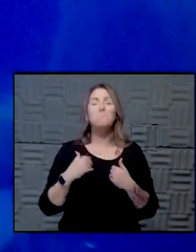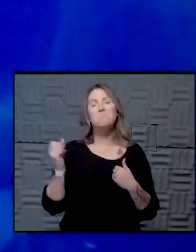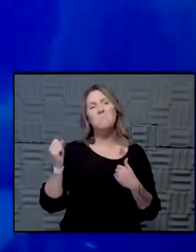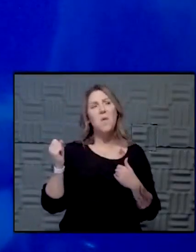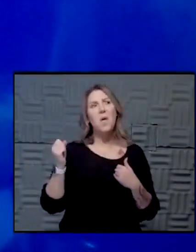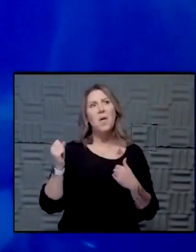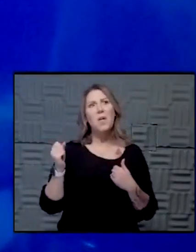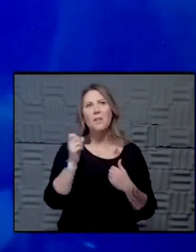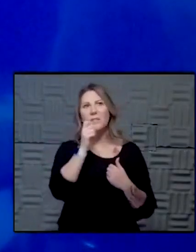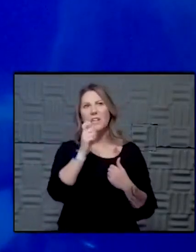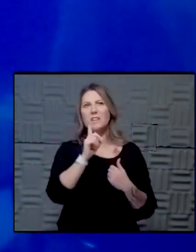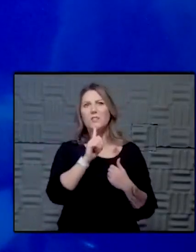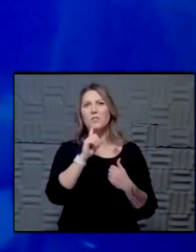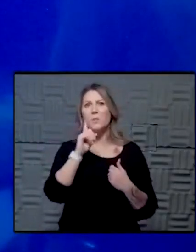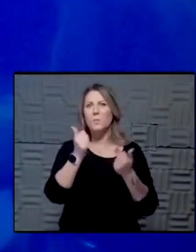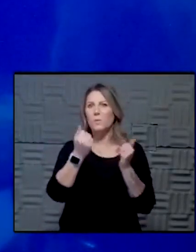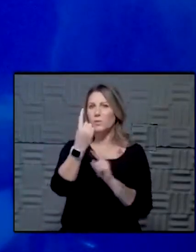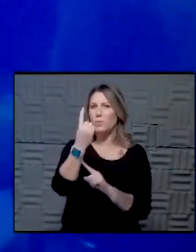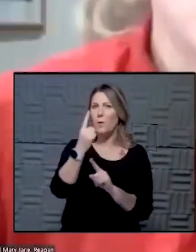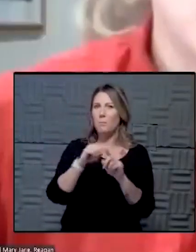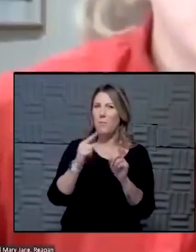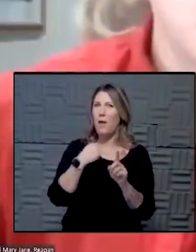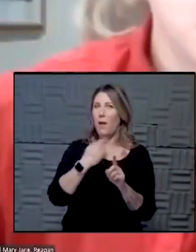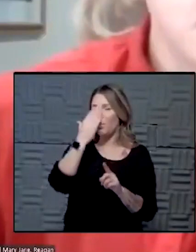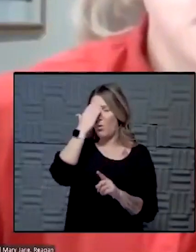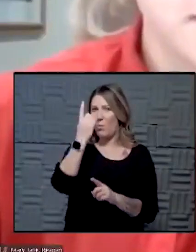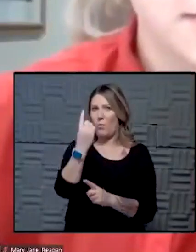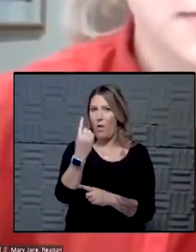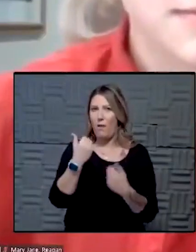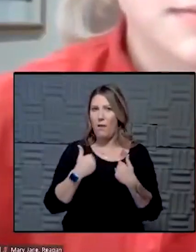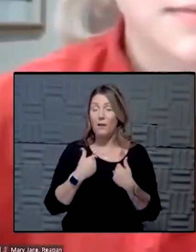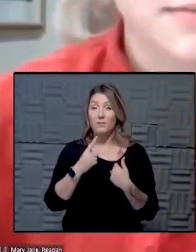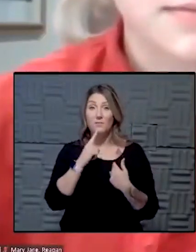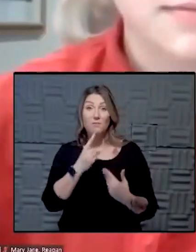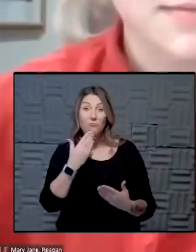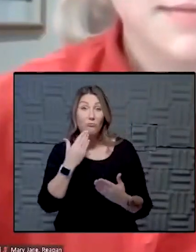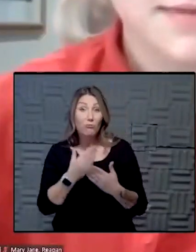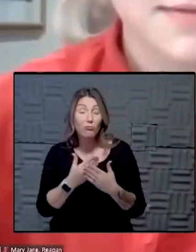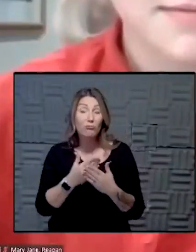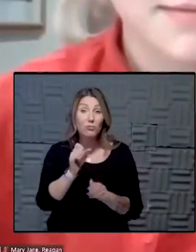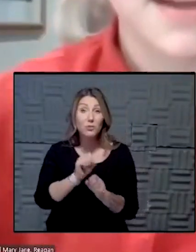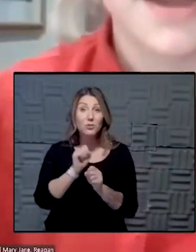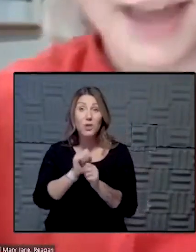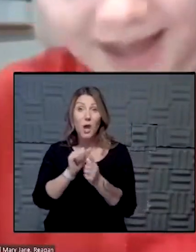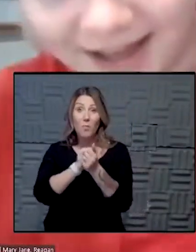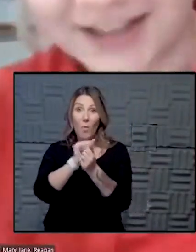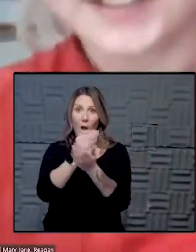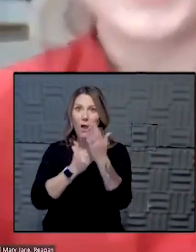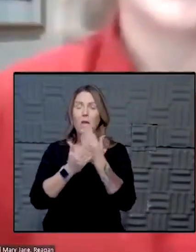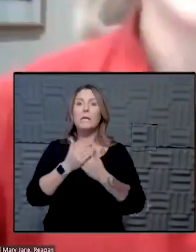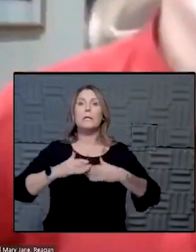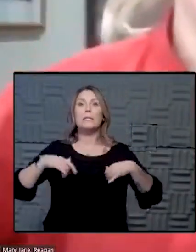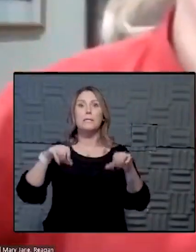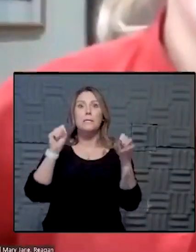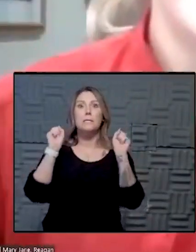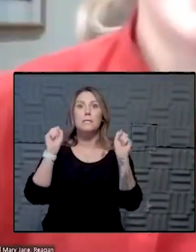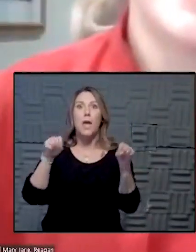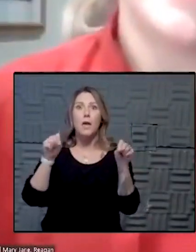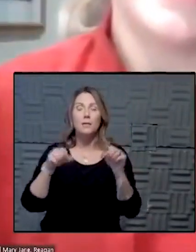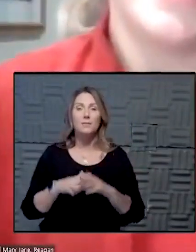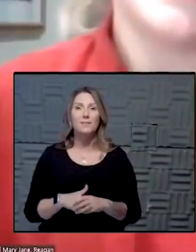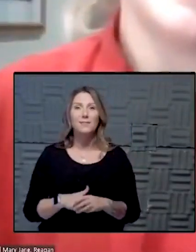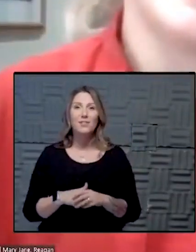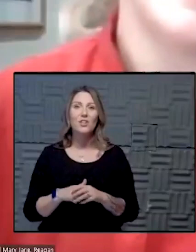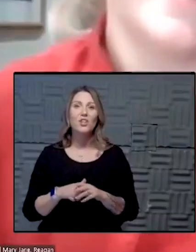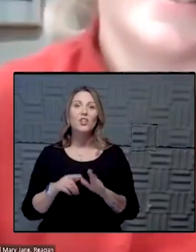right. I'm not sure which one, but I know one of them has. Yeah. So do you guys do a good job washing your hands? Yes. Excellent. And show me how